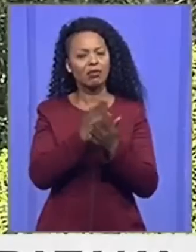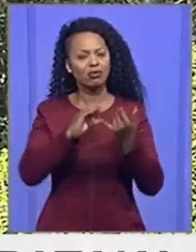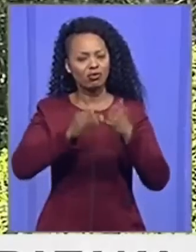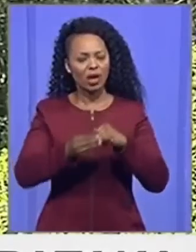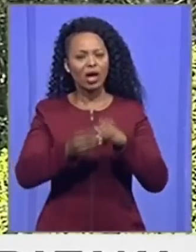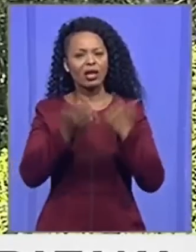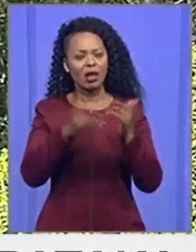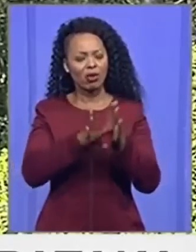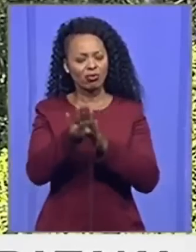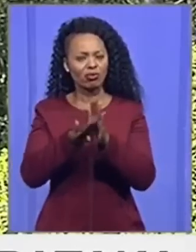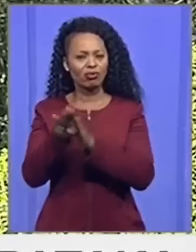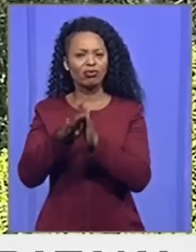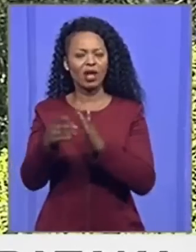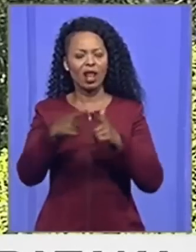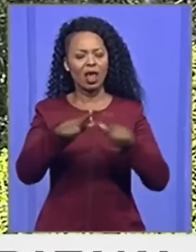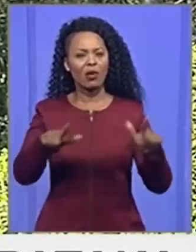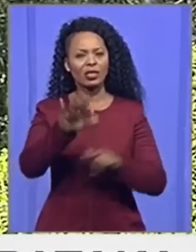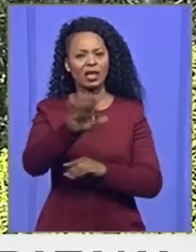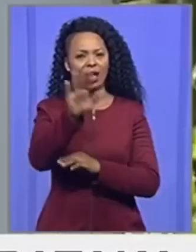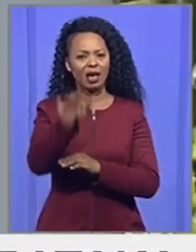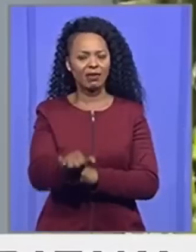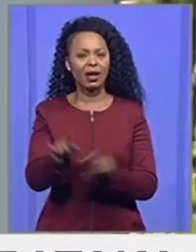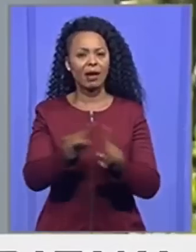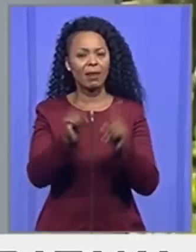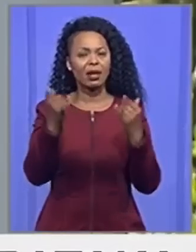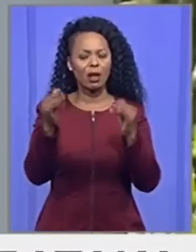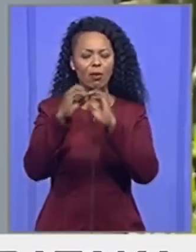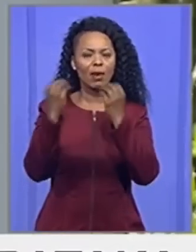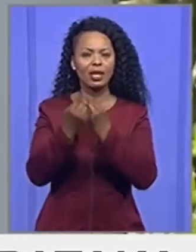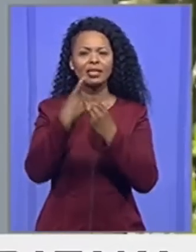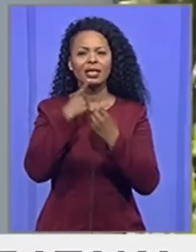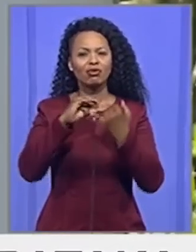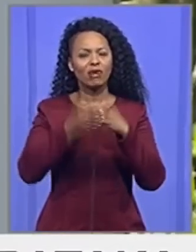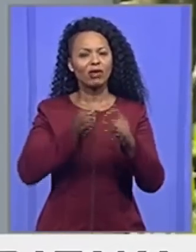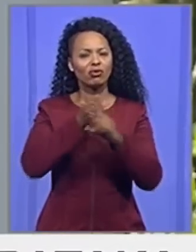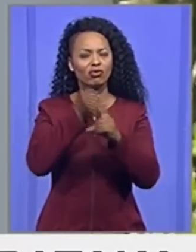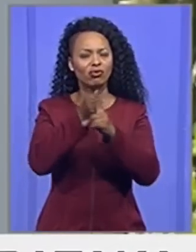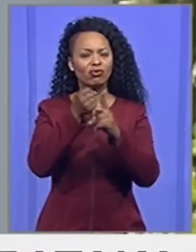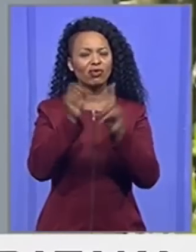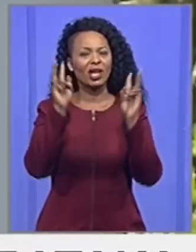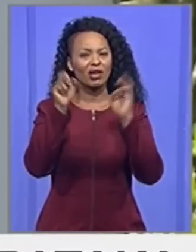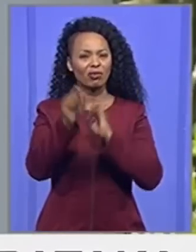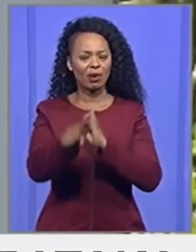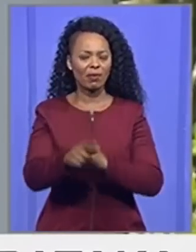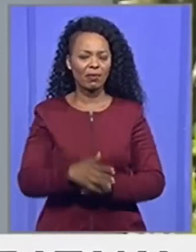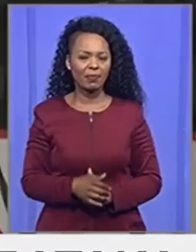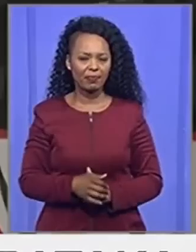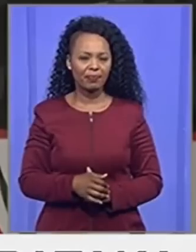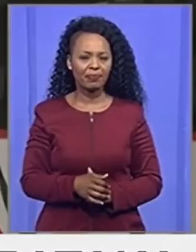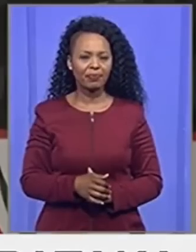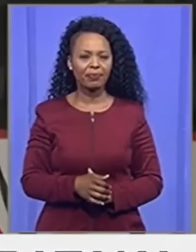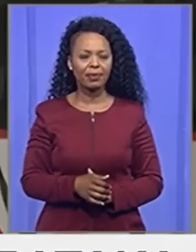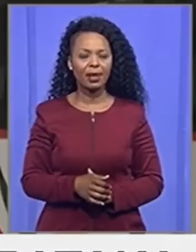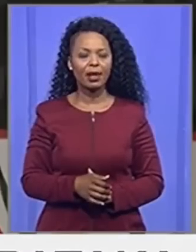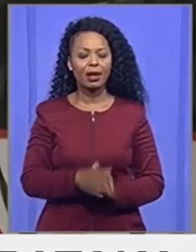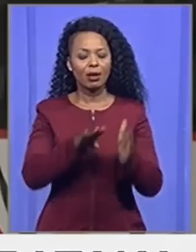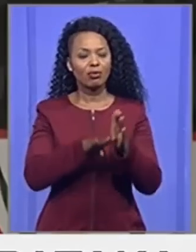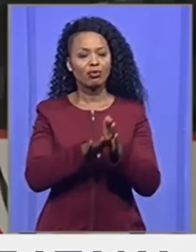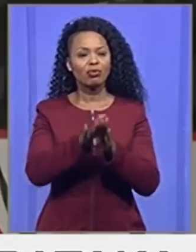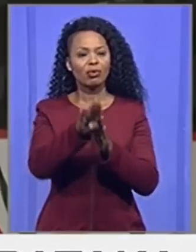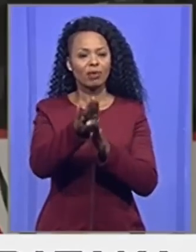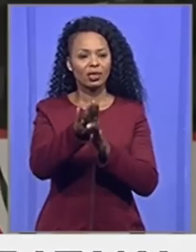ka diteišene tsa radio, mekgatlo e ikuela gore go dirwe ka natla. There should be the promotion to